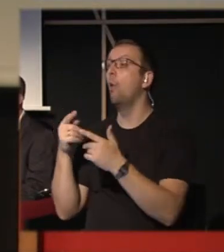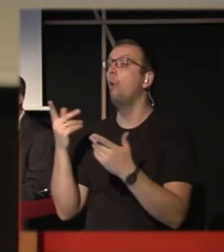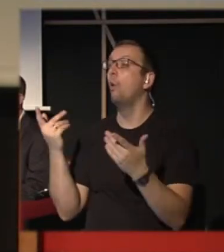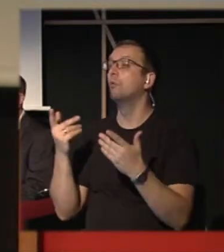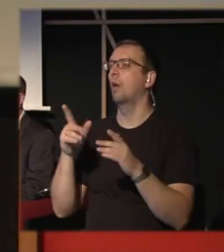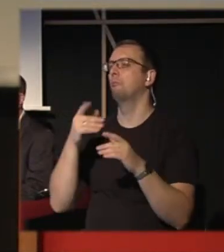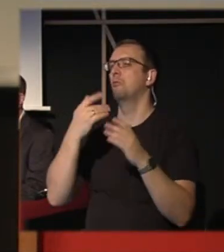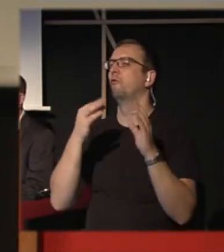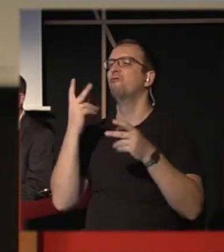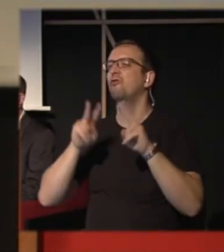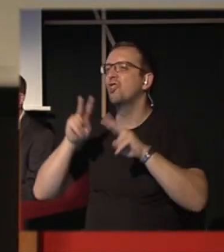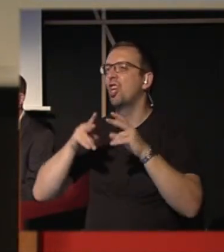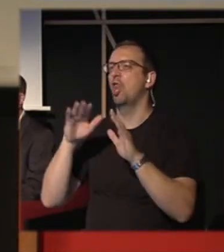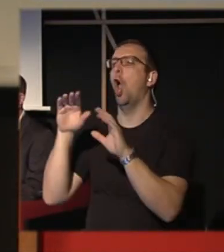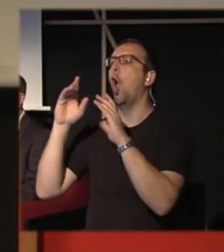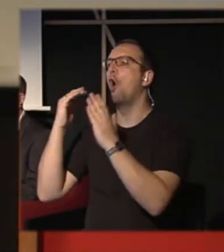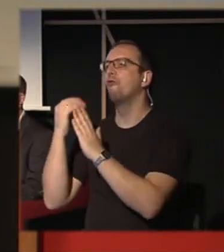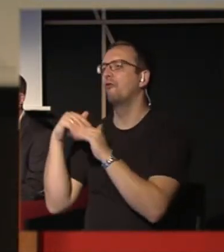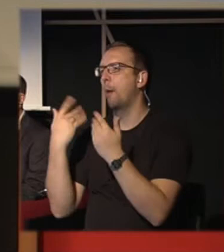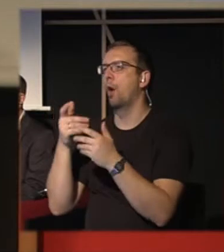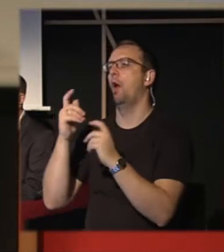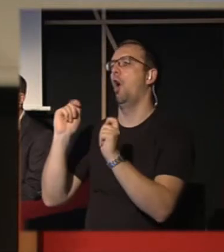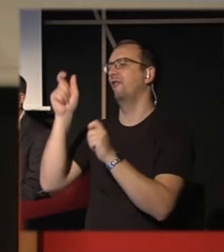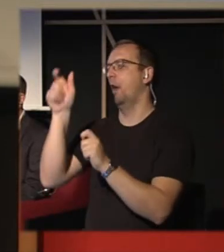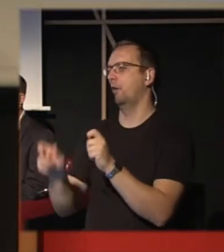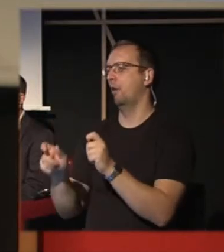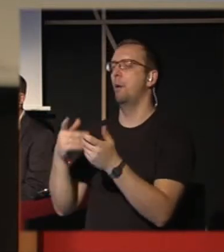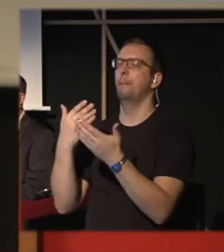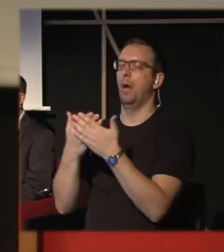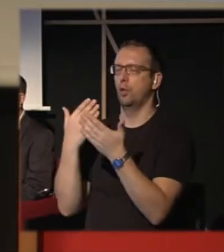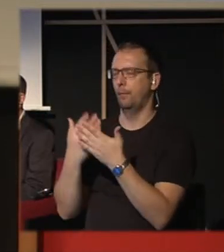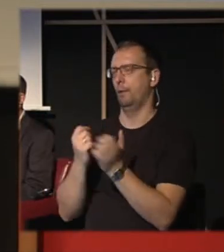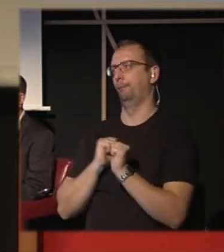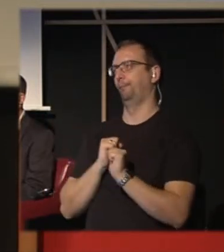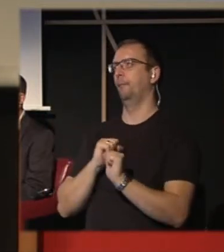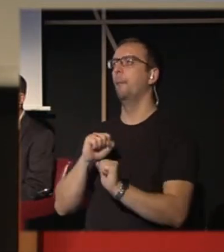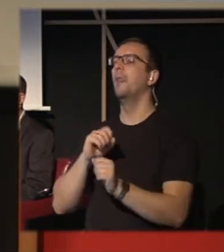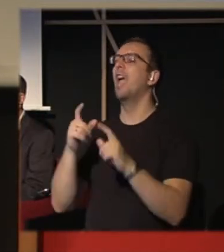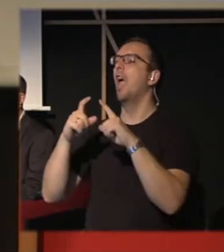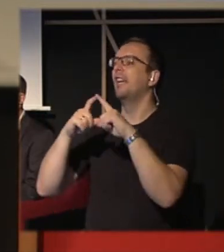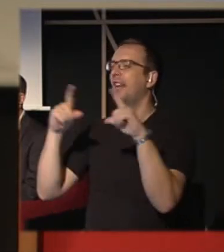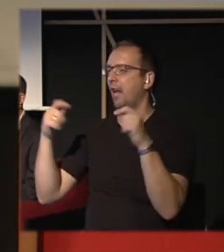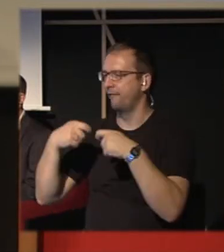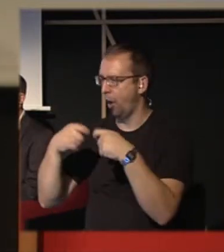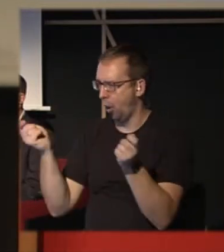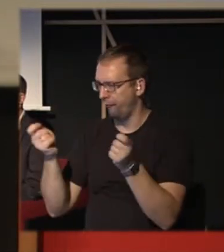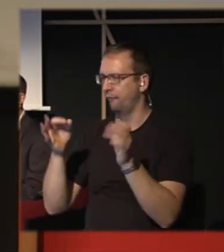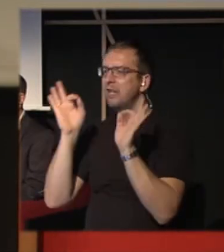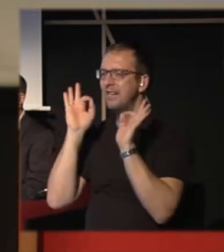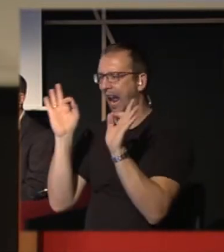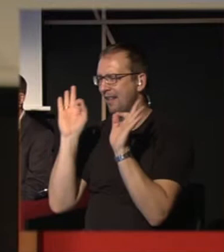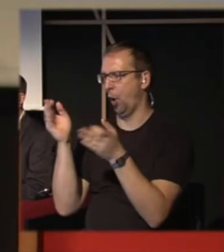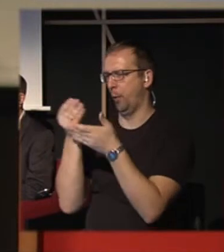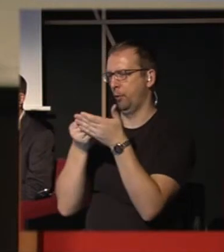has an opportunity to find proper ticket sales, and making sure equal treatment is in place, so that